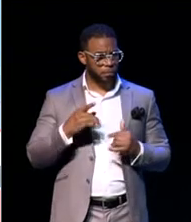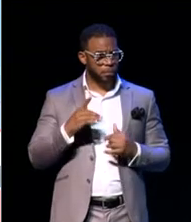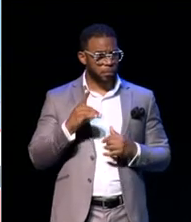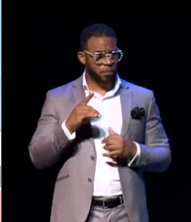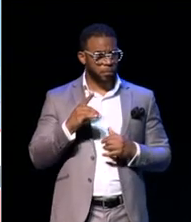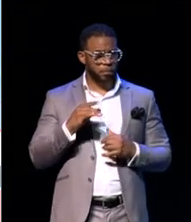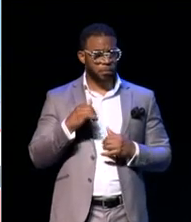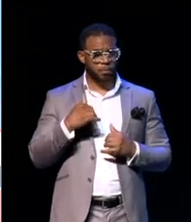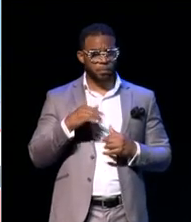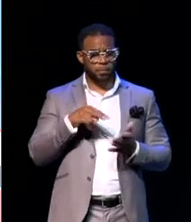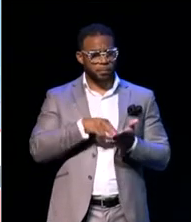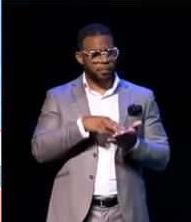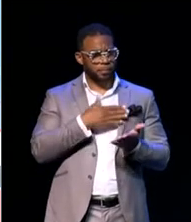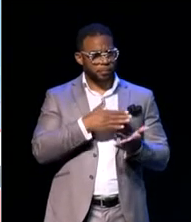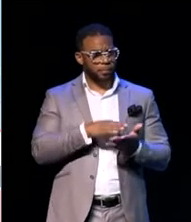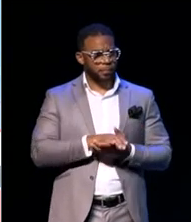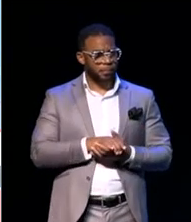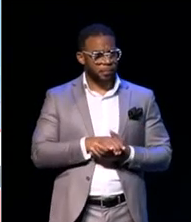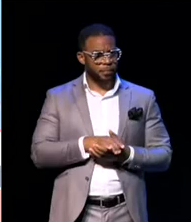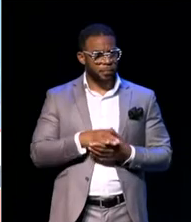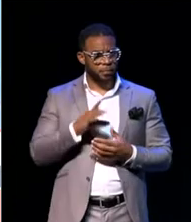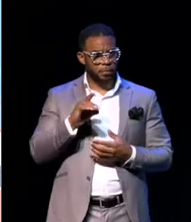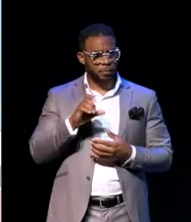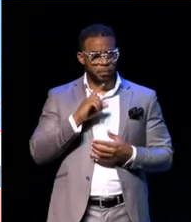Stand up, please. Stand up, please.